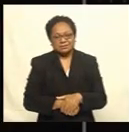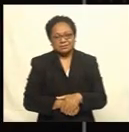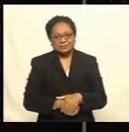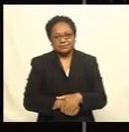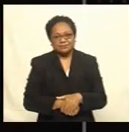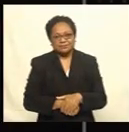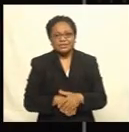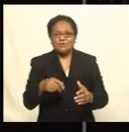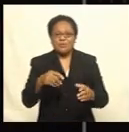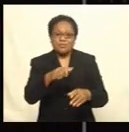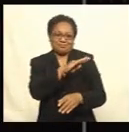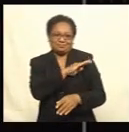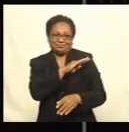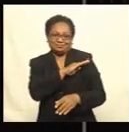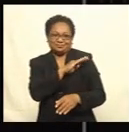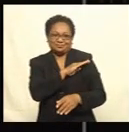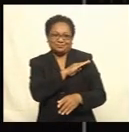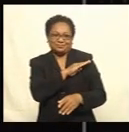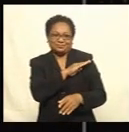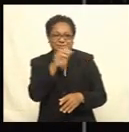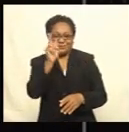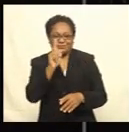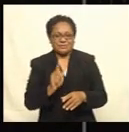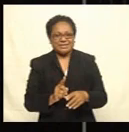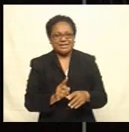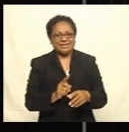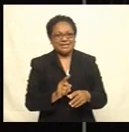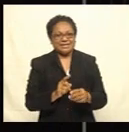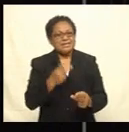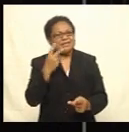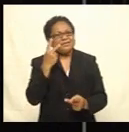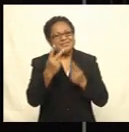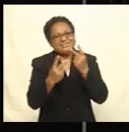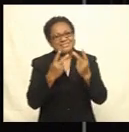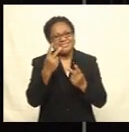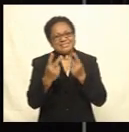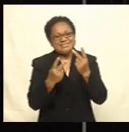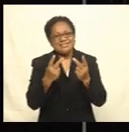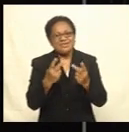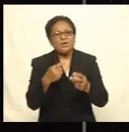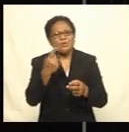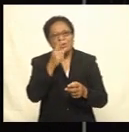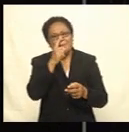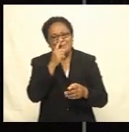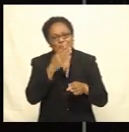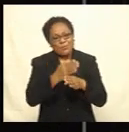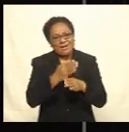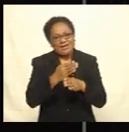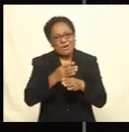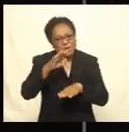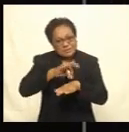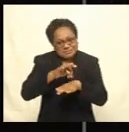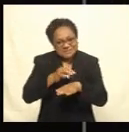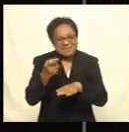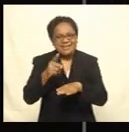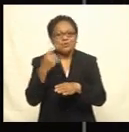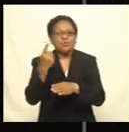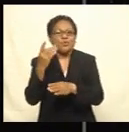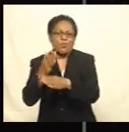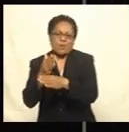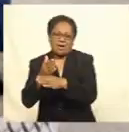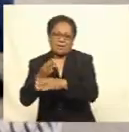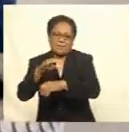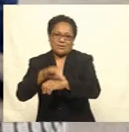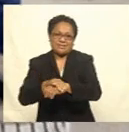Prime Minister Voreng Bainimarama took time out today to check on many of the country's health workers and police officers at containment